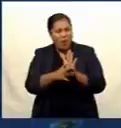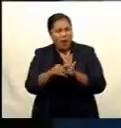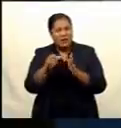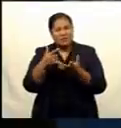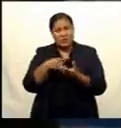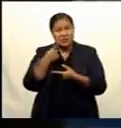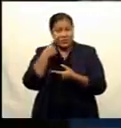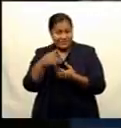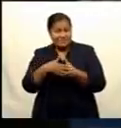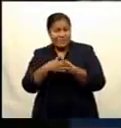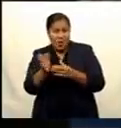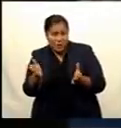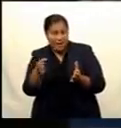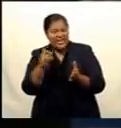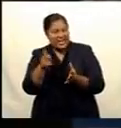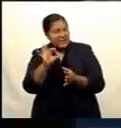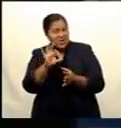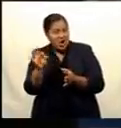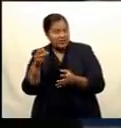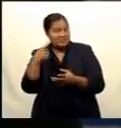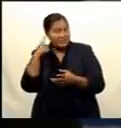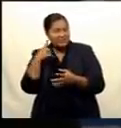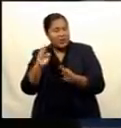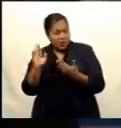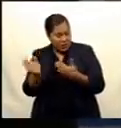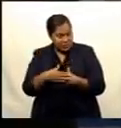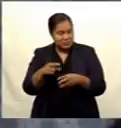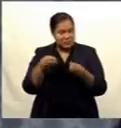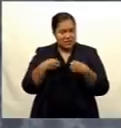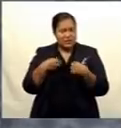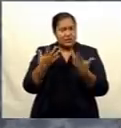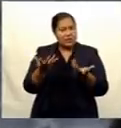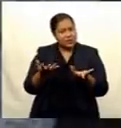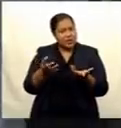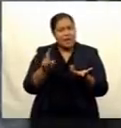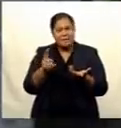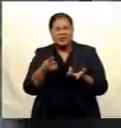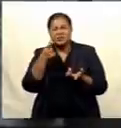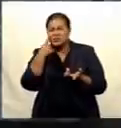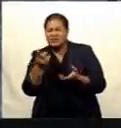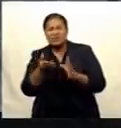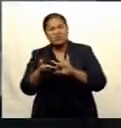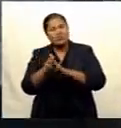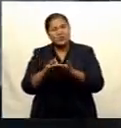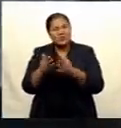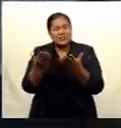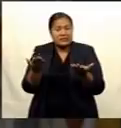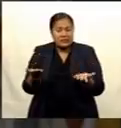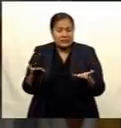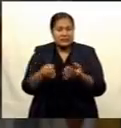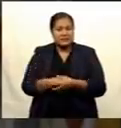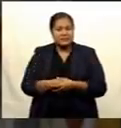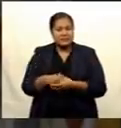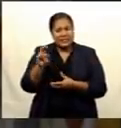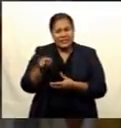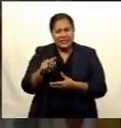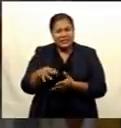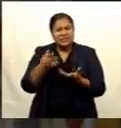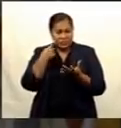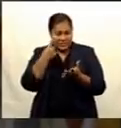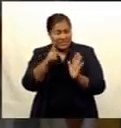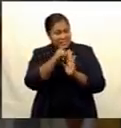or else they might shut down, but then again, if they're there for the community, yes, they need to uphold the law, but then